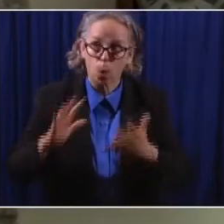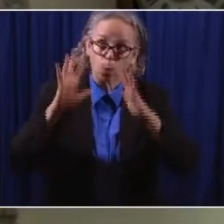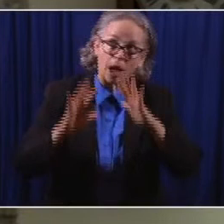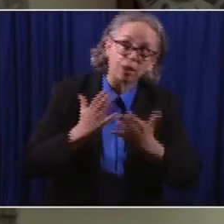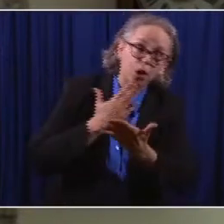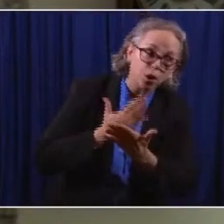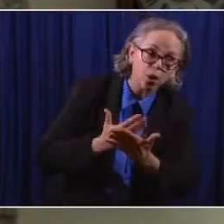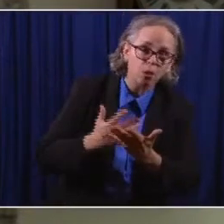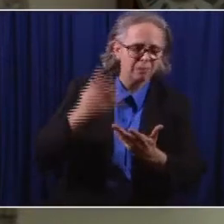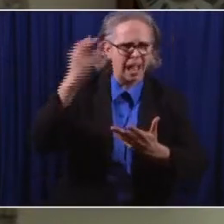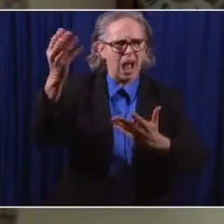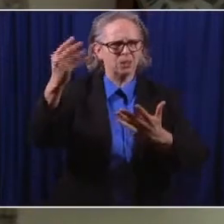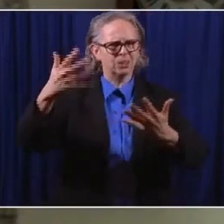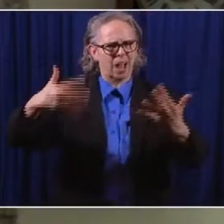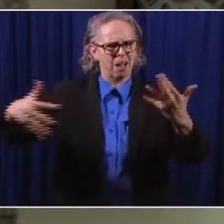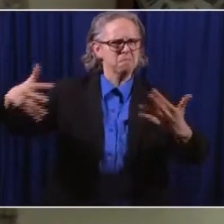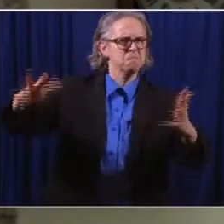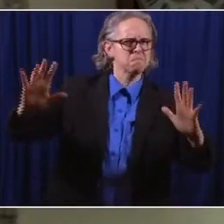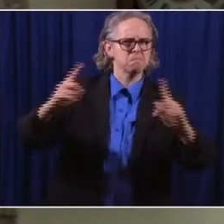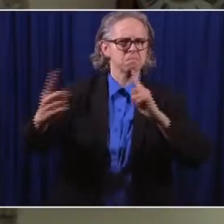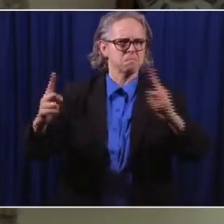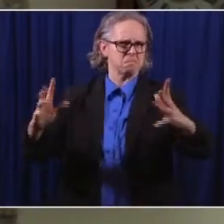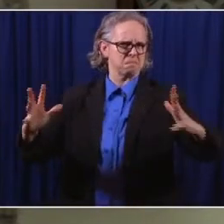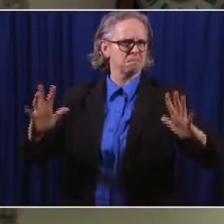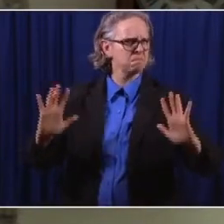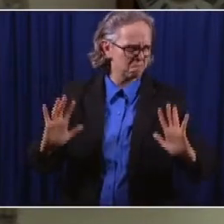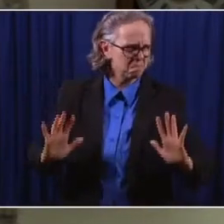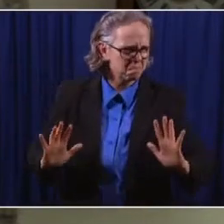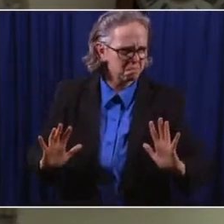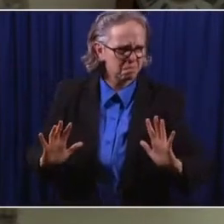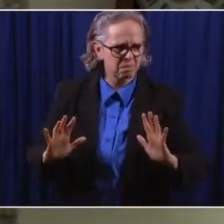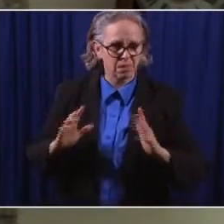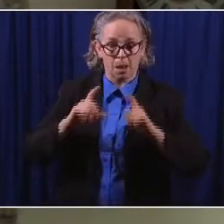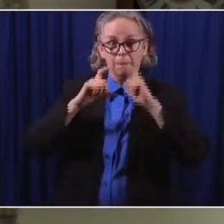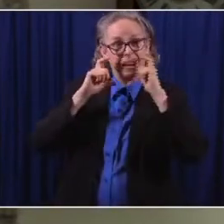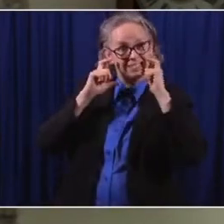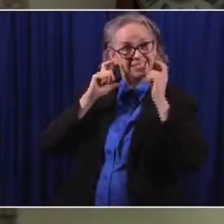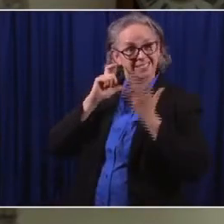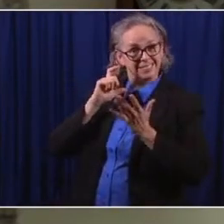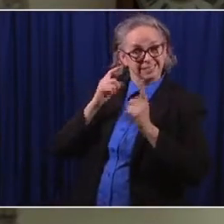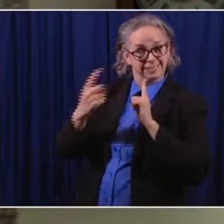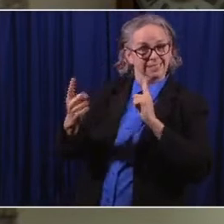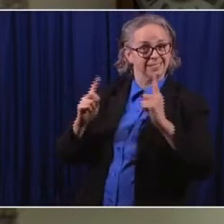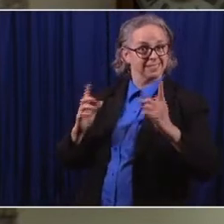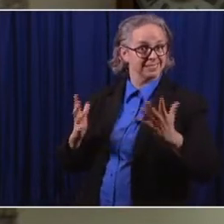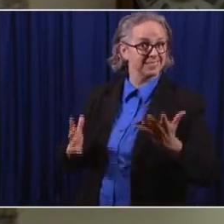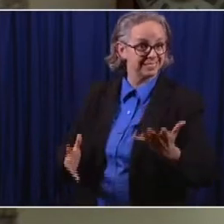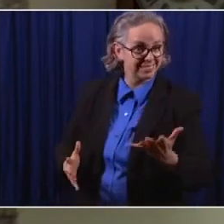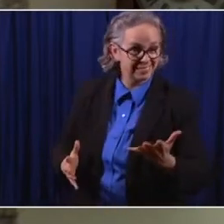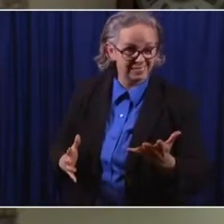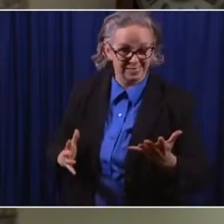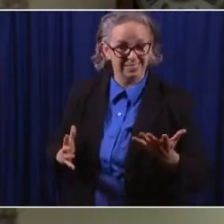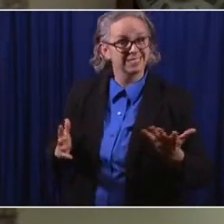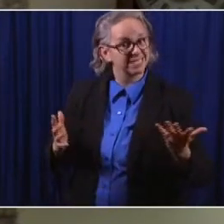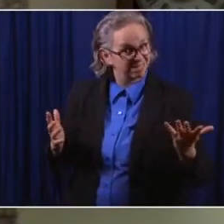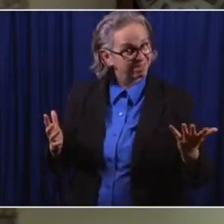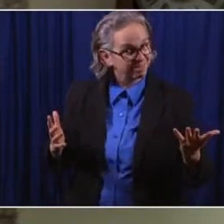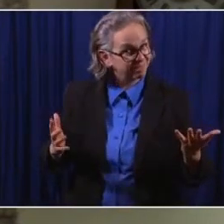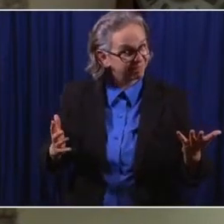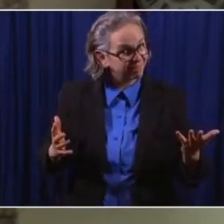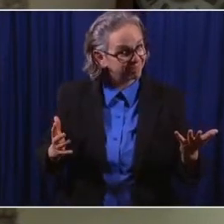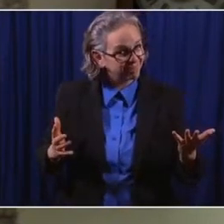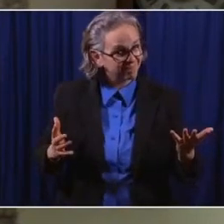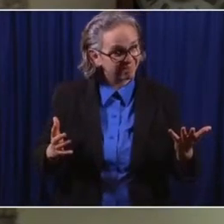outside. You know, wear a mask. Do these things. And I think, you know, if you